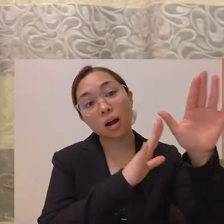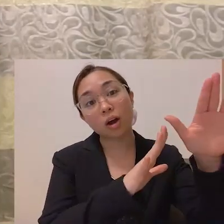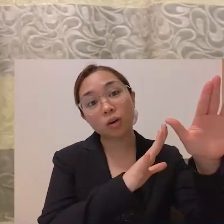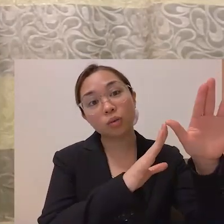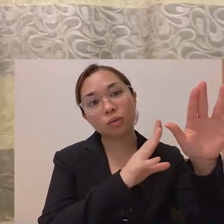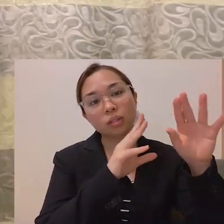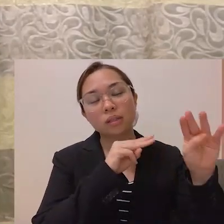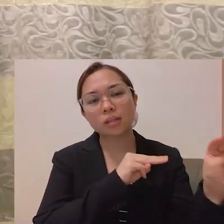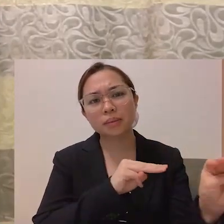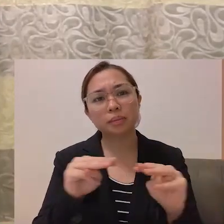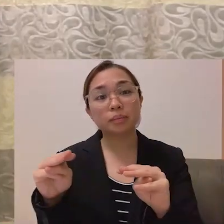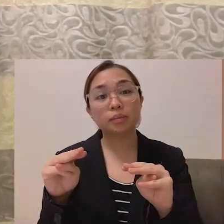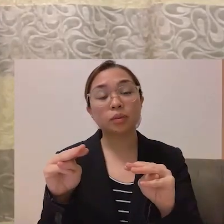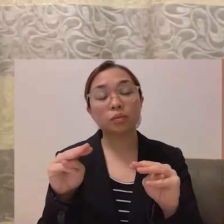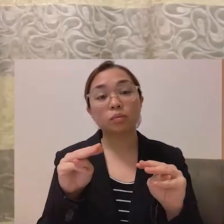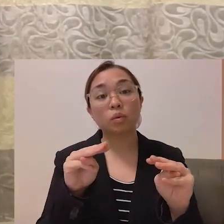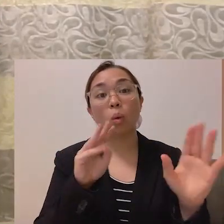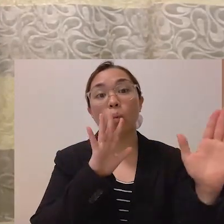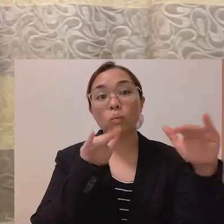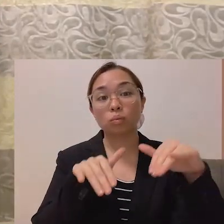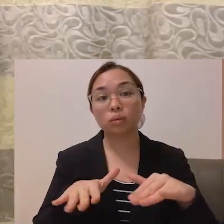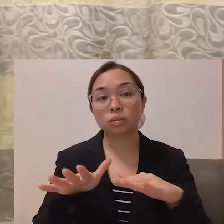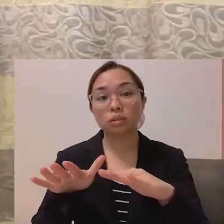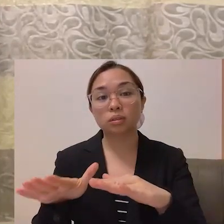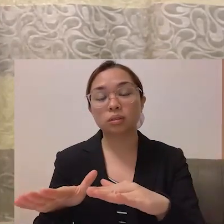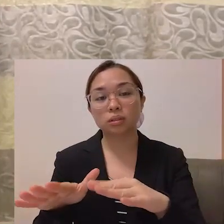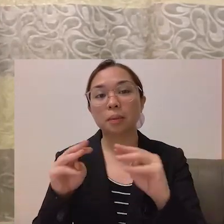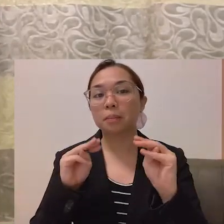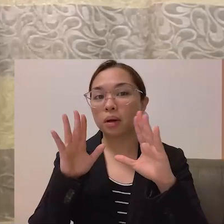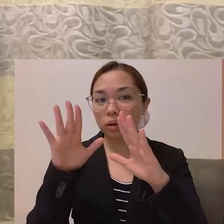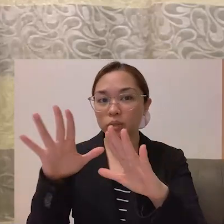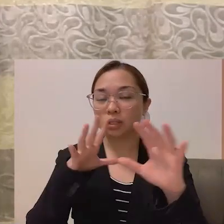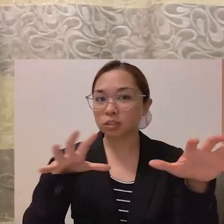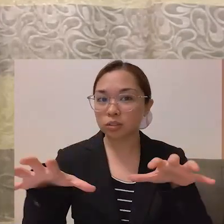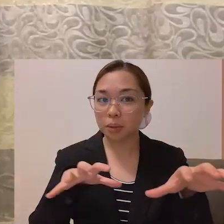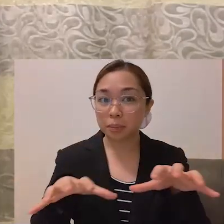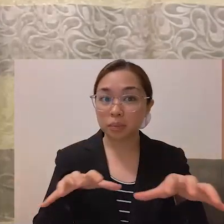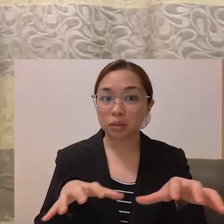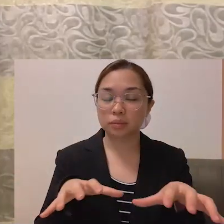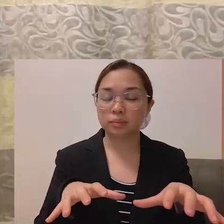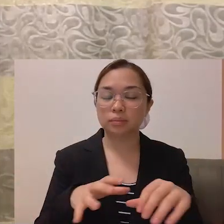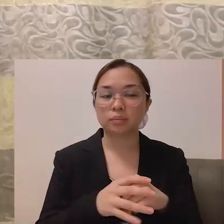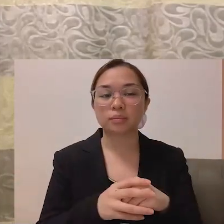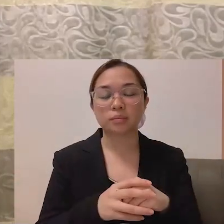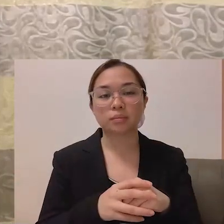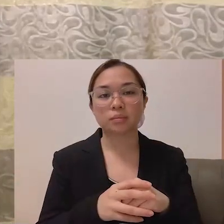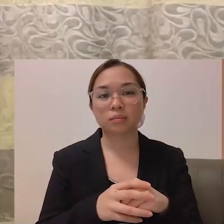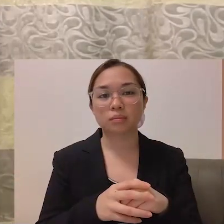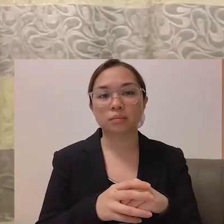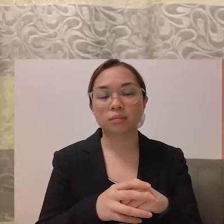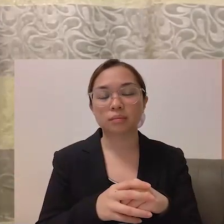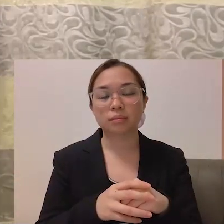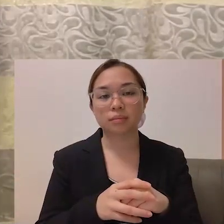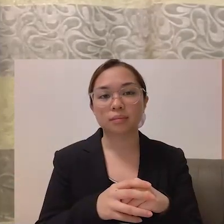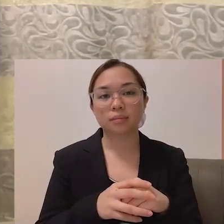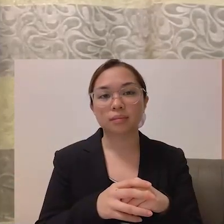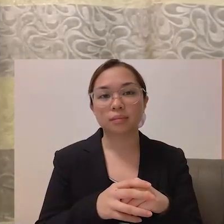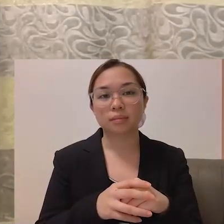though its waters roar and foam, though the mountains tremble at its swelling. This is